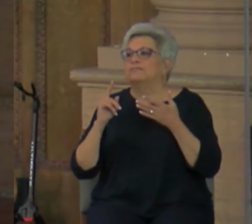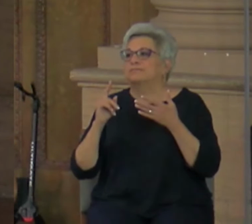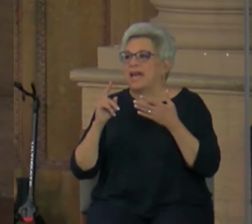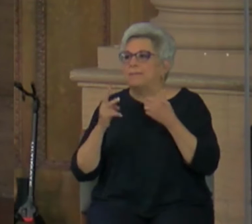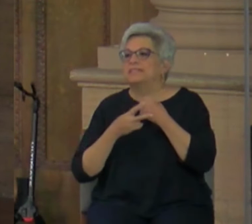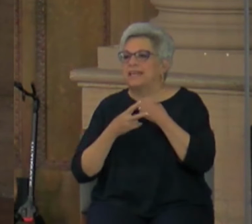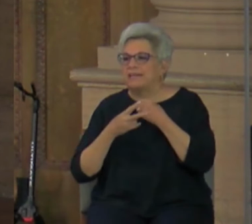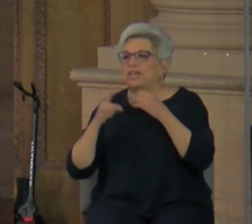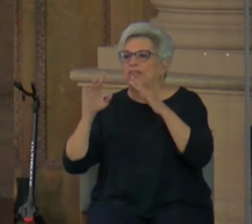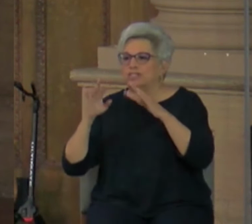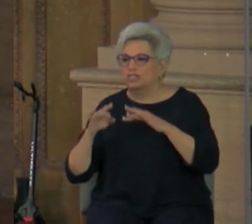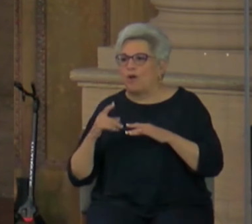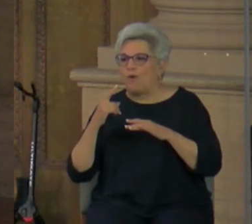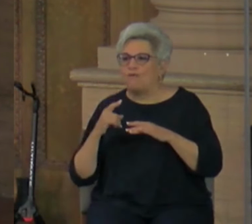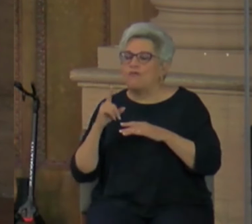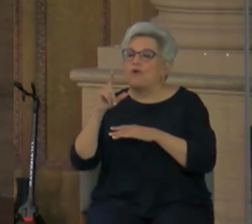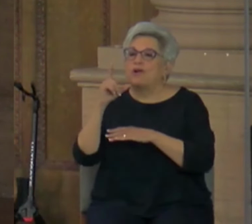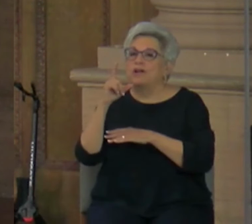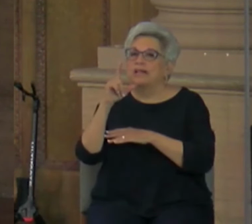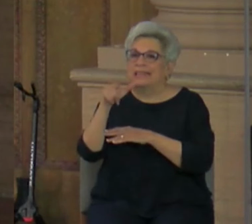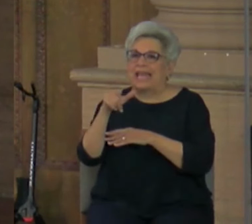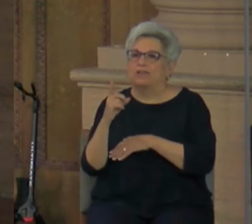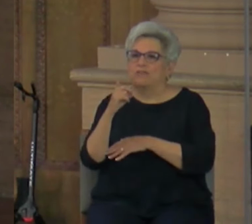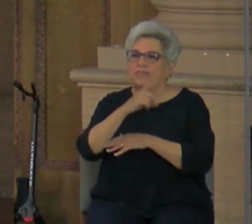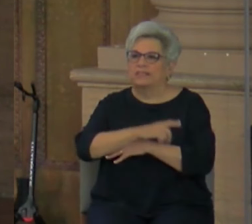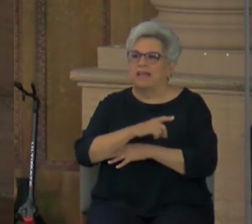where it's being saved for a day of battle and war.